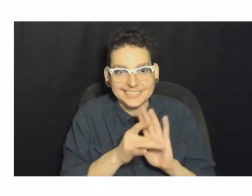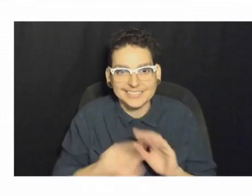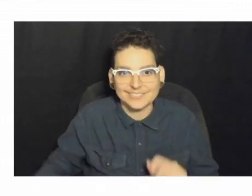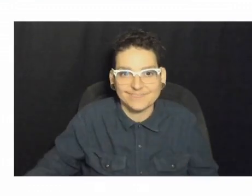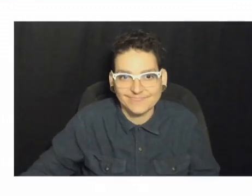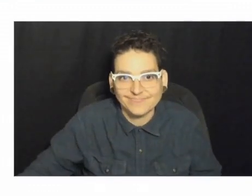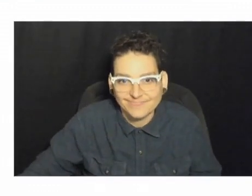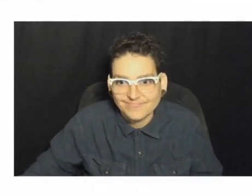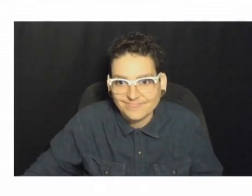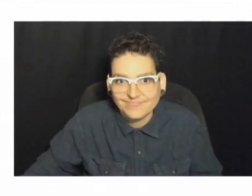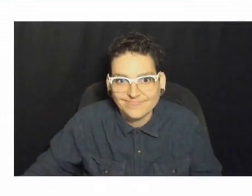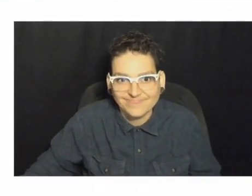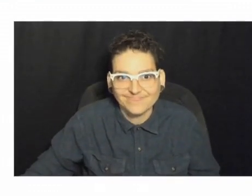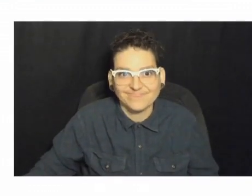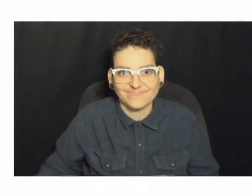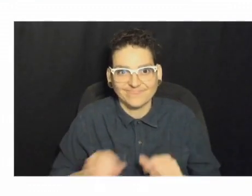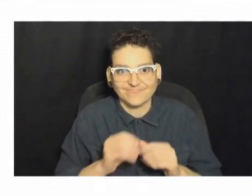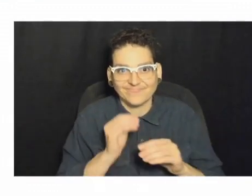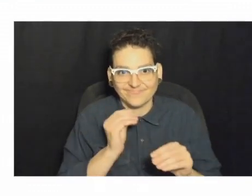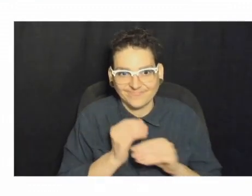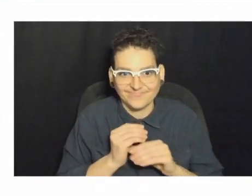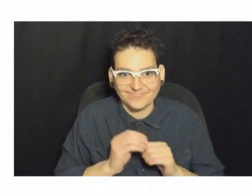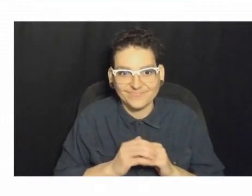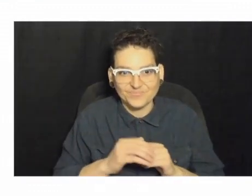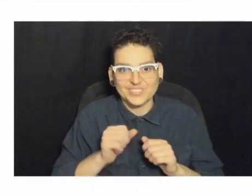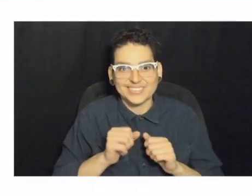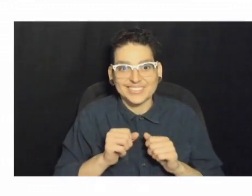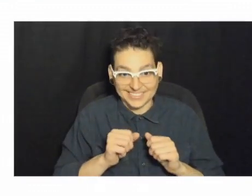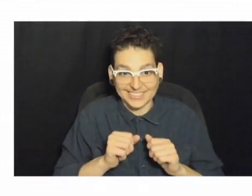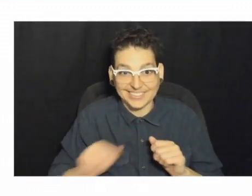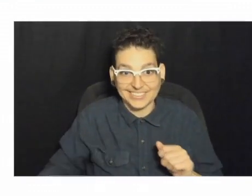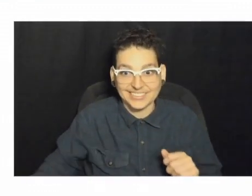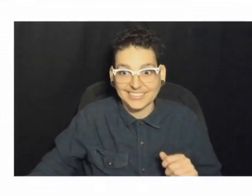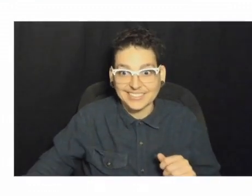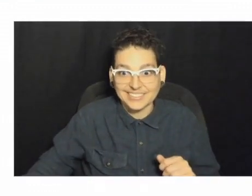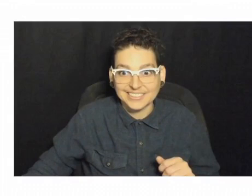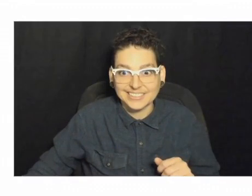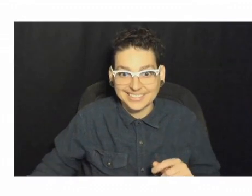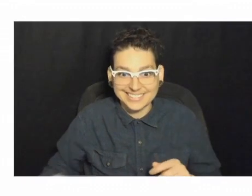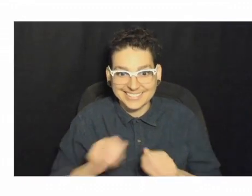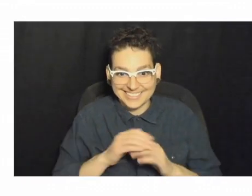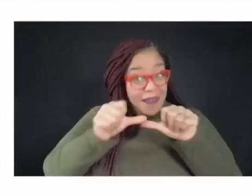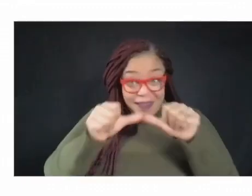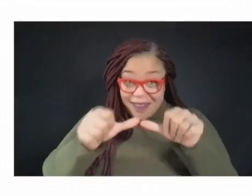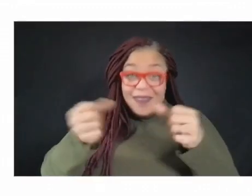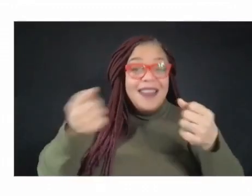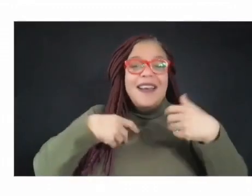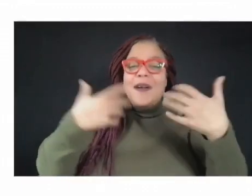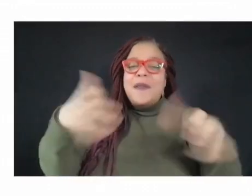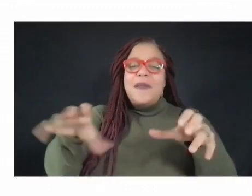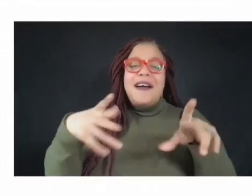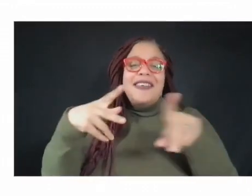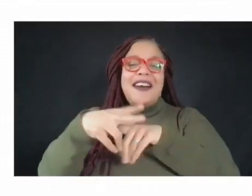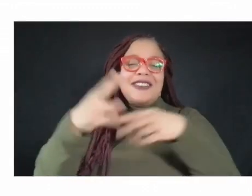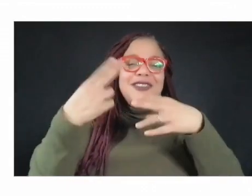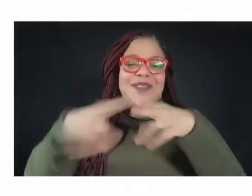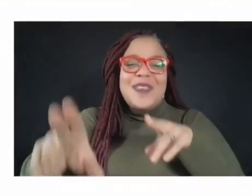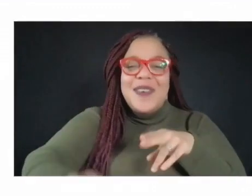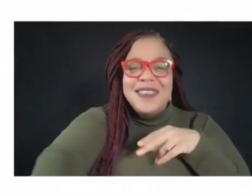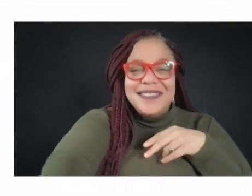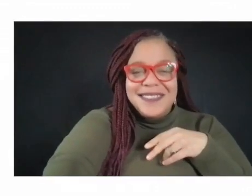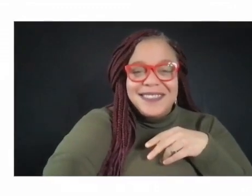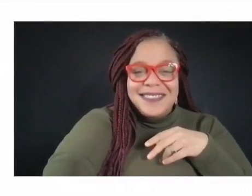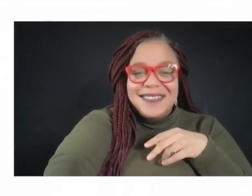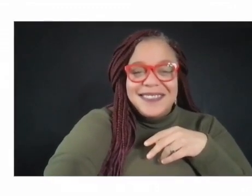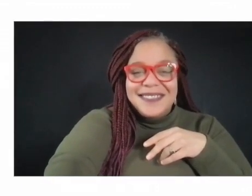to cut this short because I think it's important to sort of be reflecting on really what can you do tomorrow, or later today